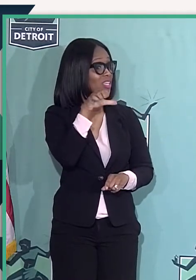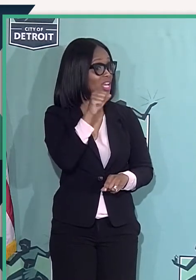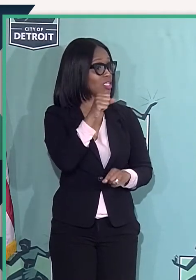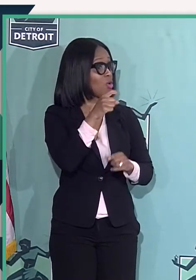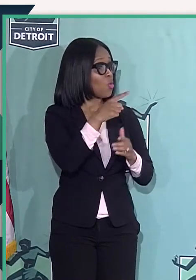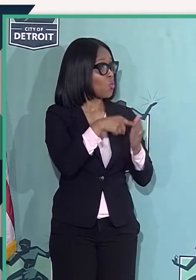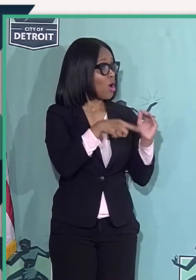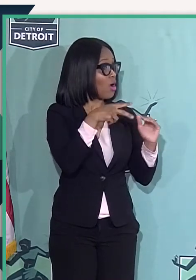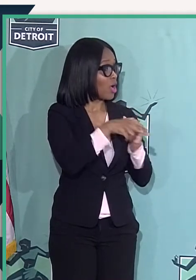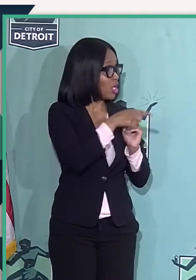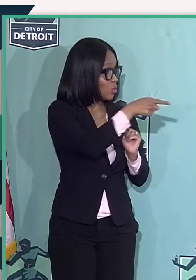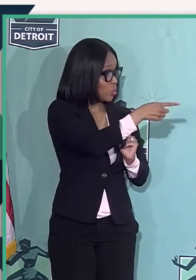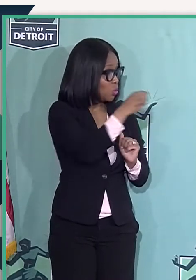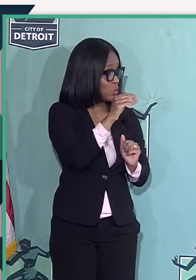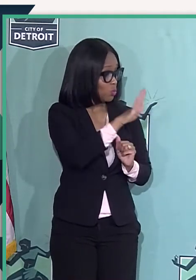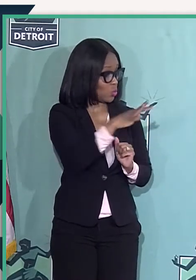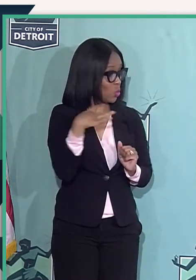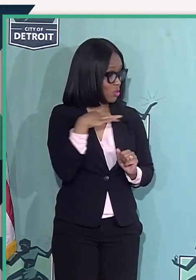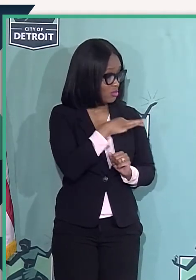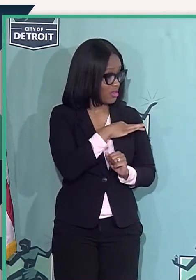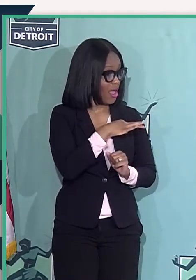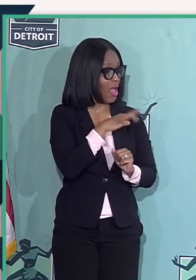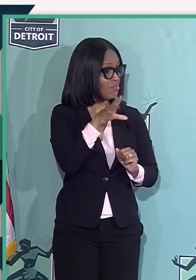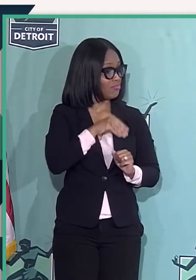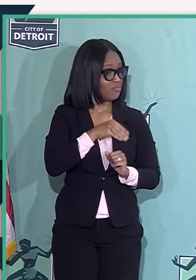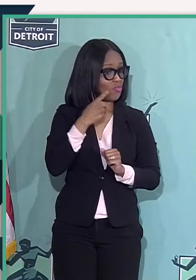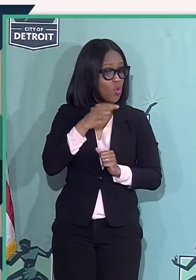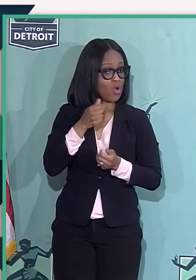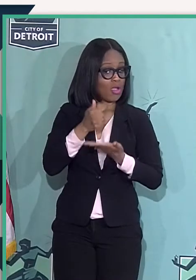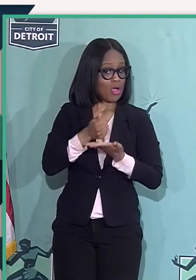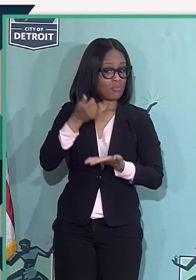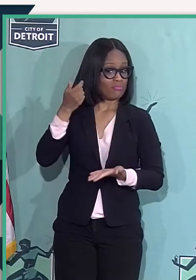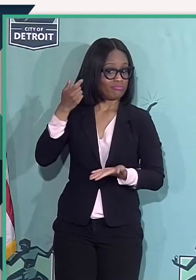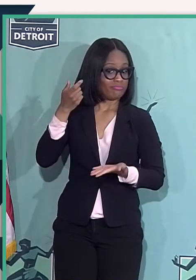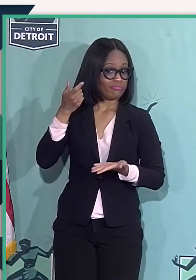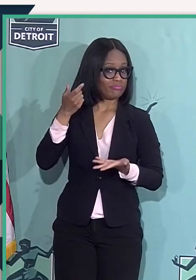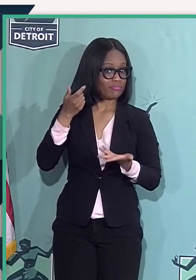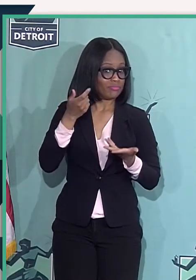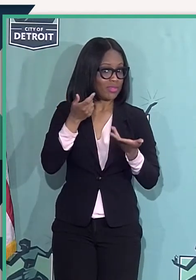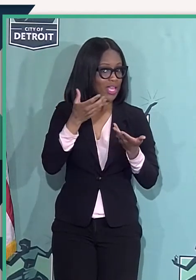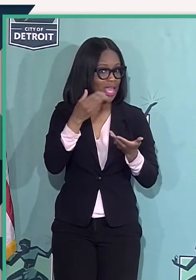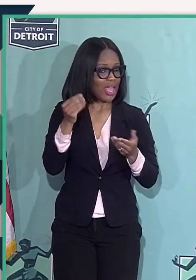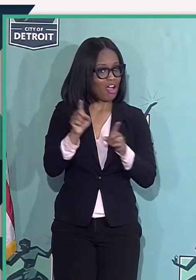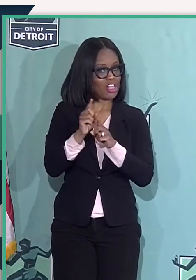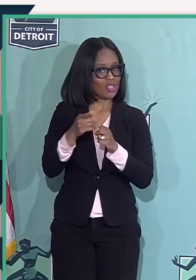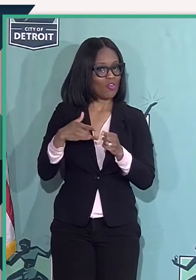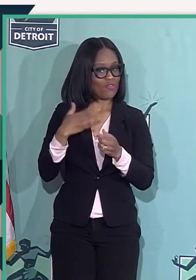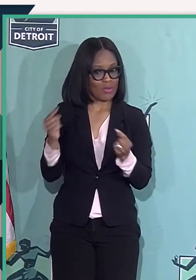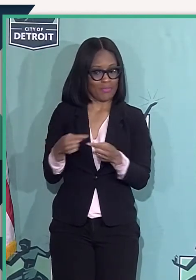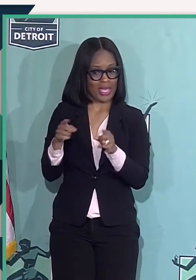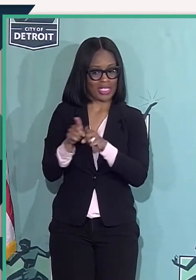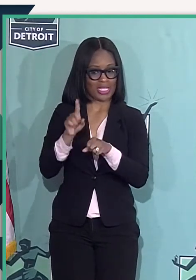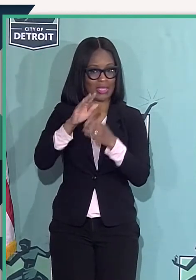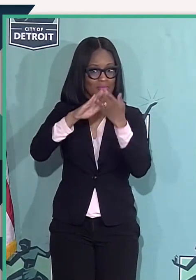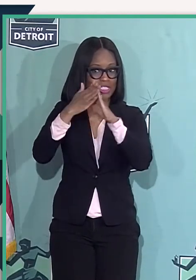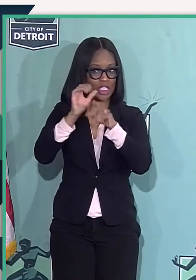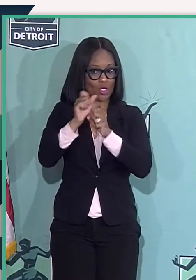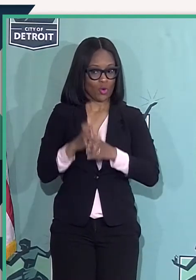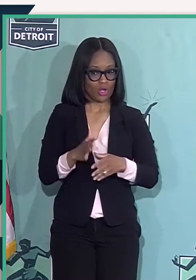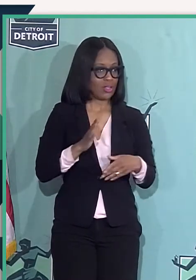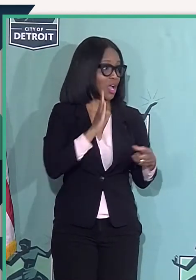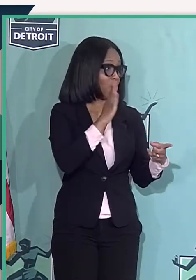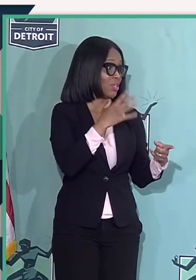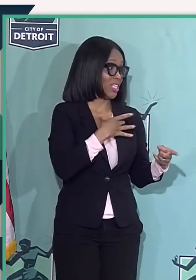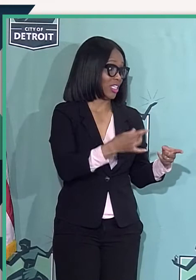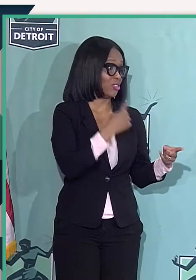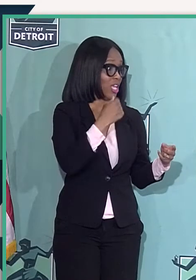you and your staffs making to help close the shortfall up and feel some of the pain that city workers are feeling? So I would like to say I was